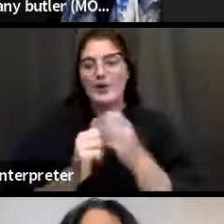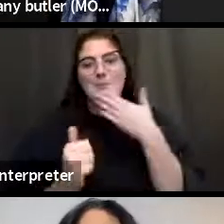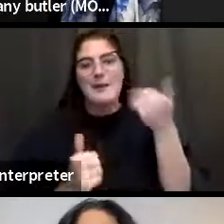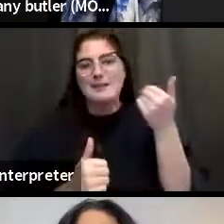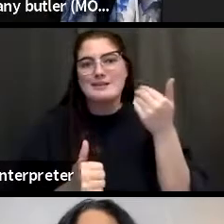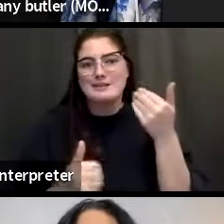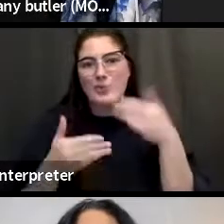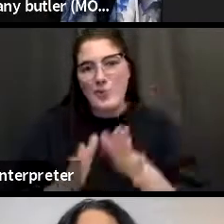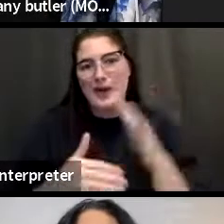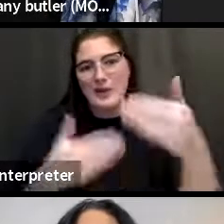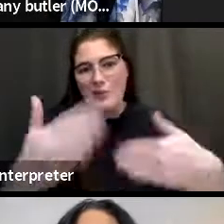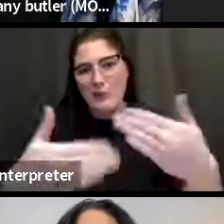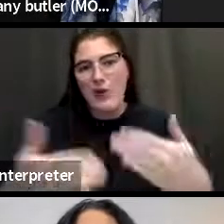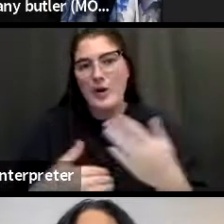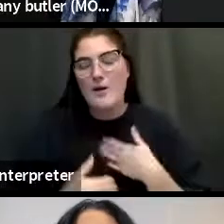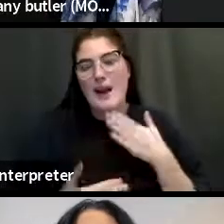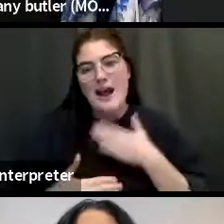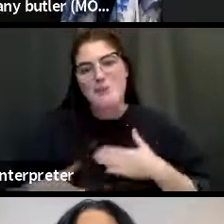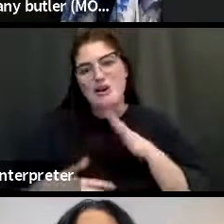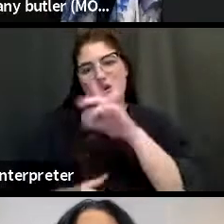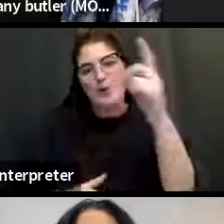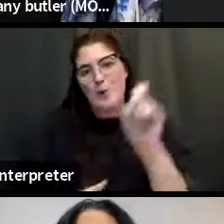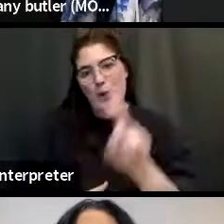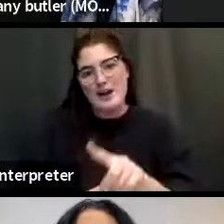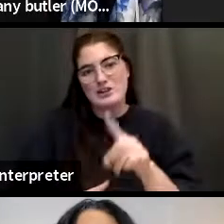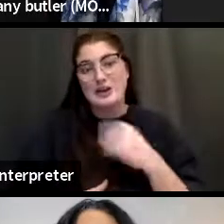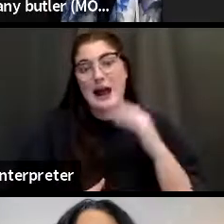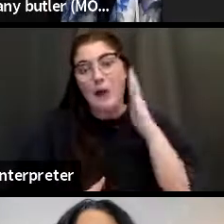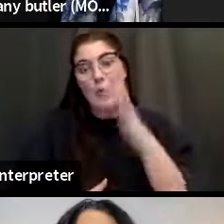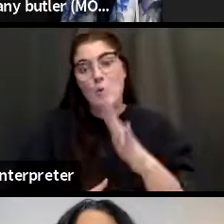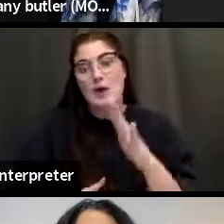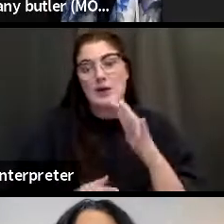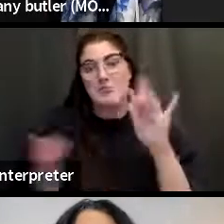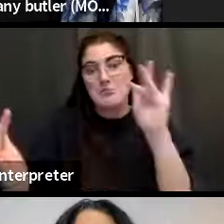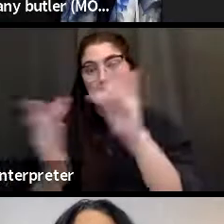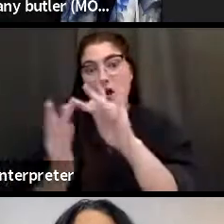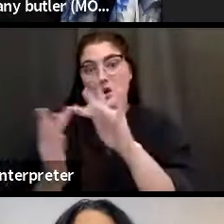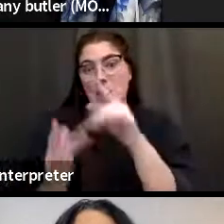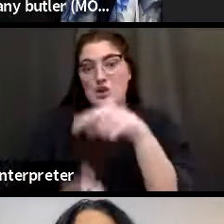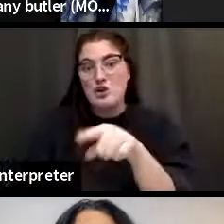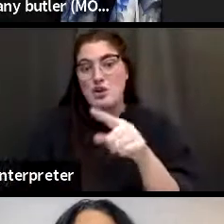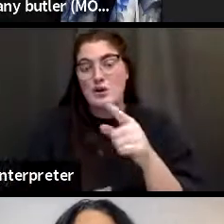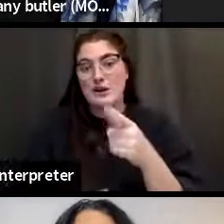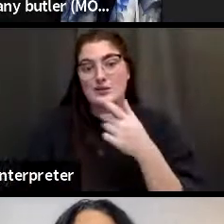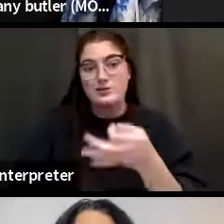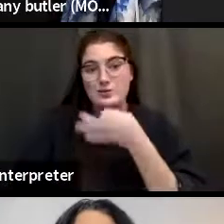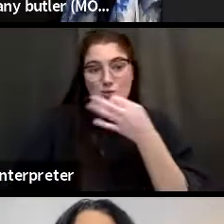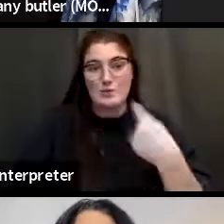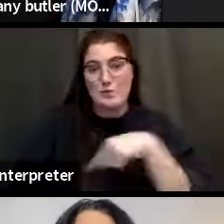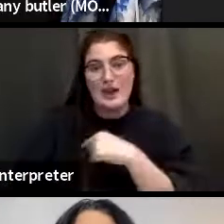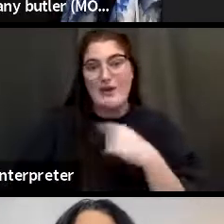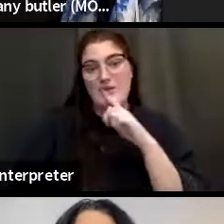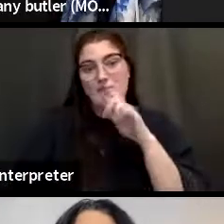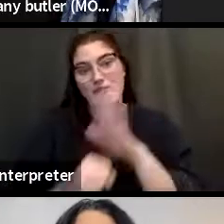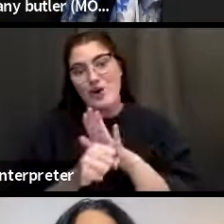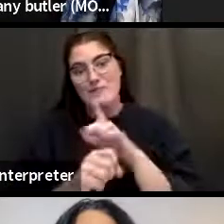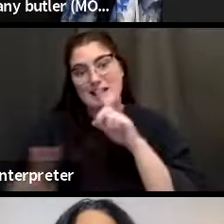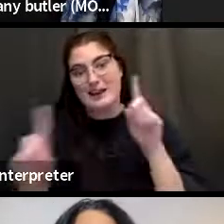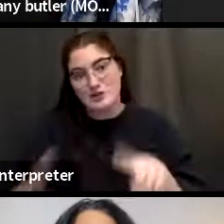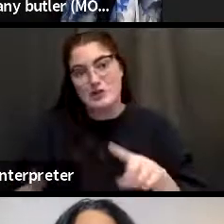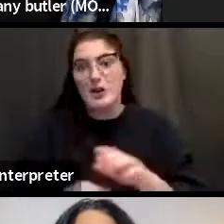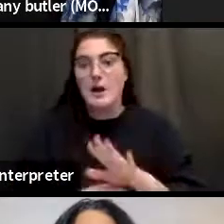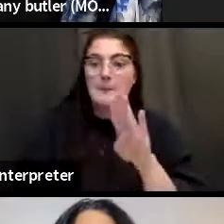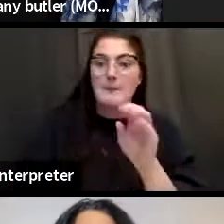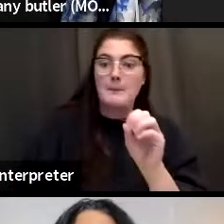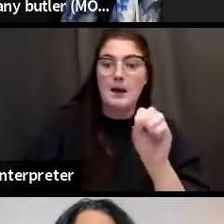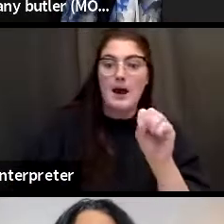forward. But I do appreciate the question, and I will get back to you as soon as we have a firm answer. Okay, and then Bosco, I